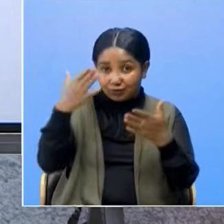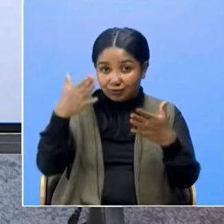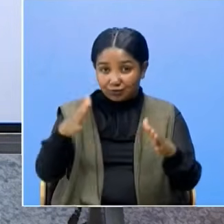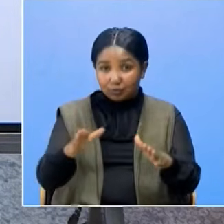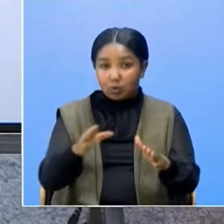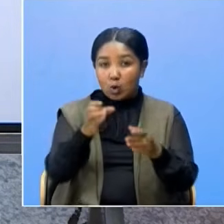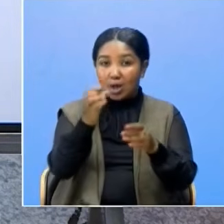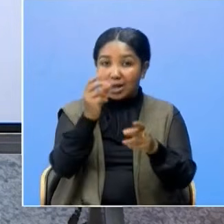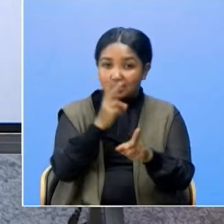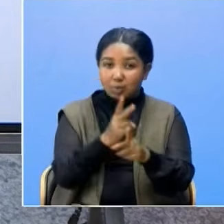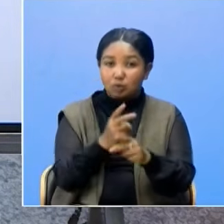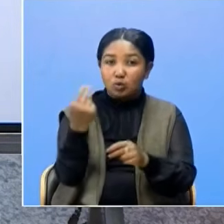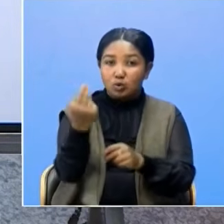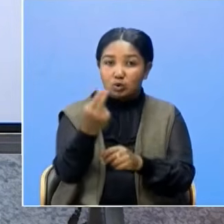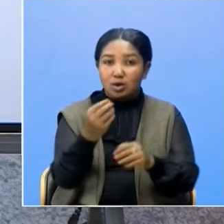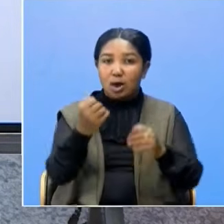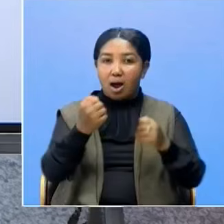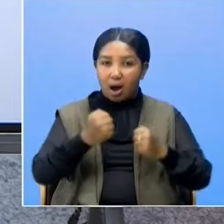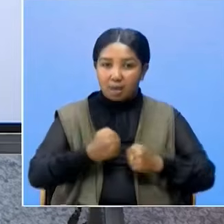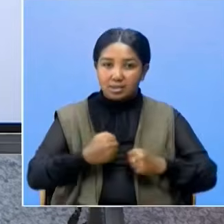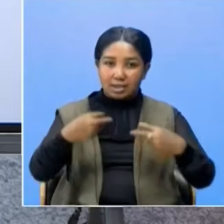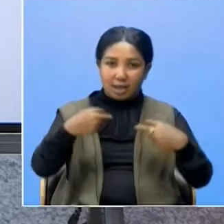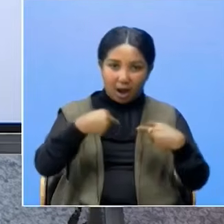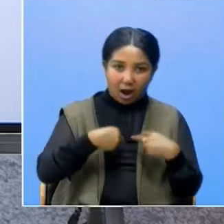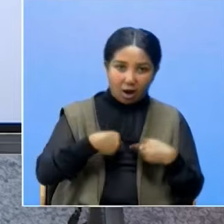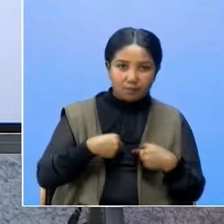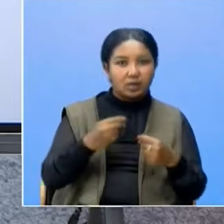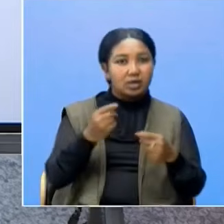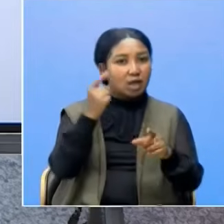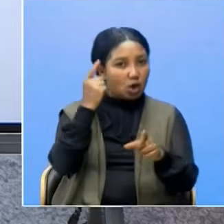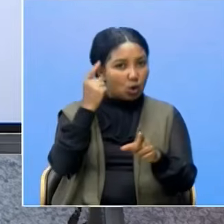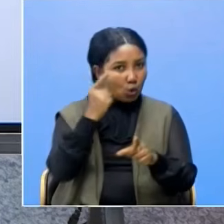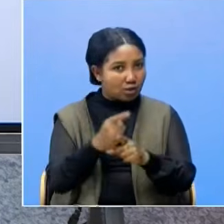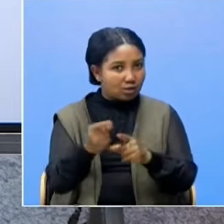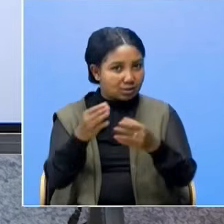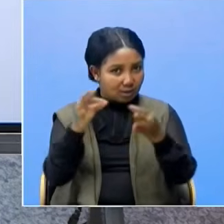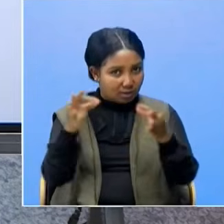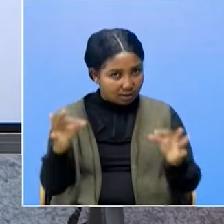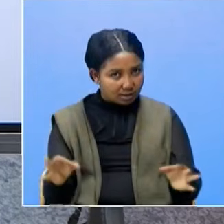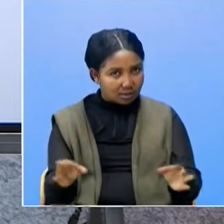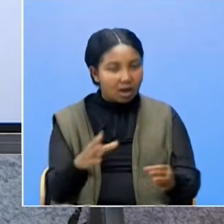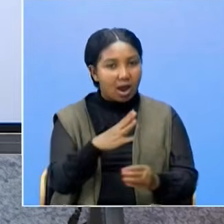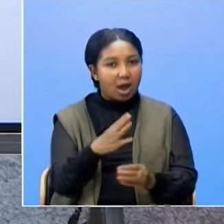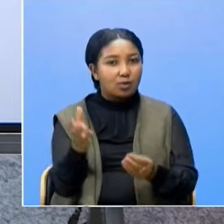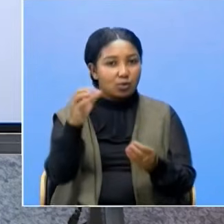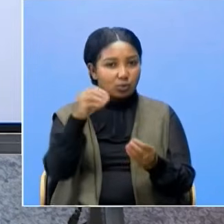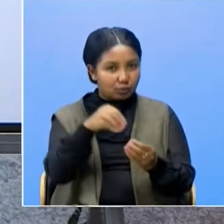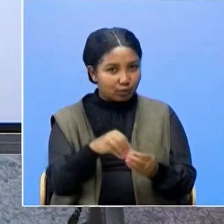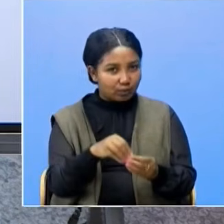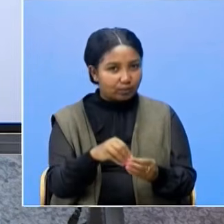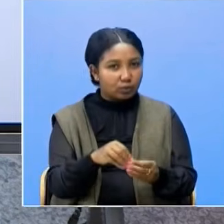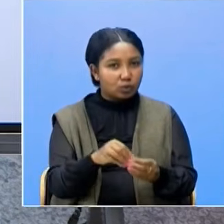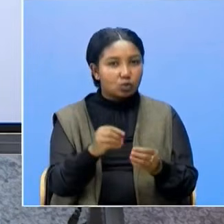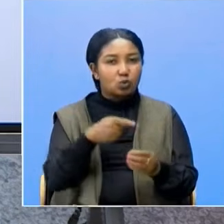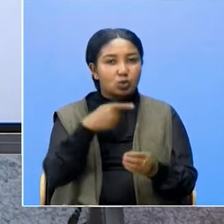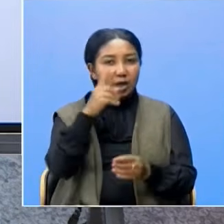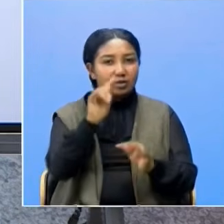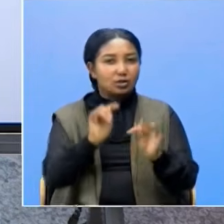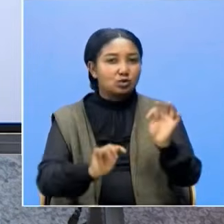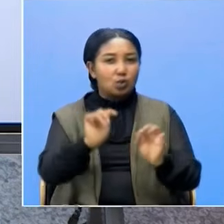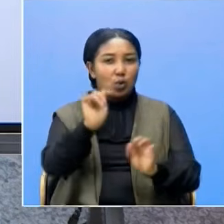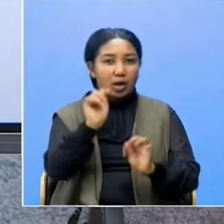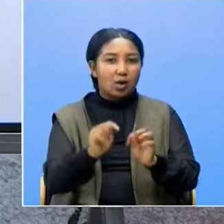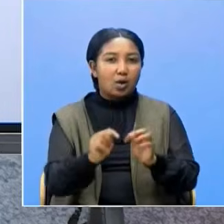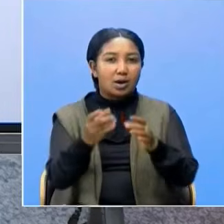are expected to use has and have in a correct sentence, and also, to tell a story or